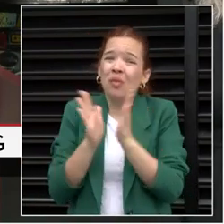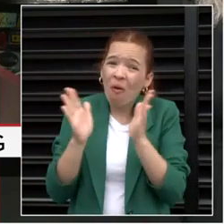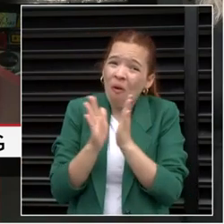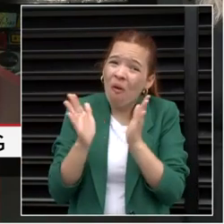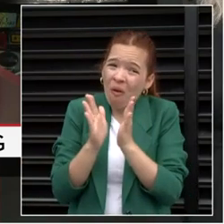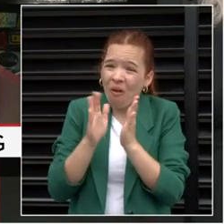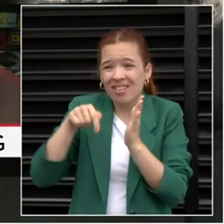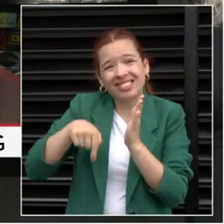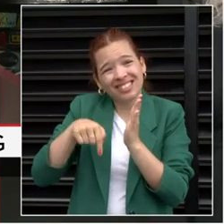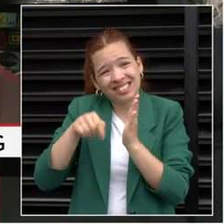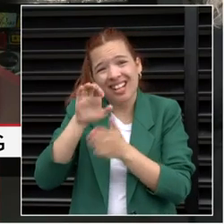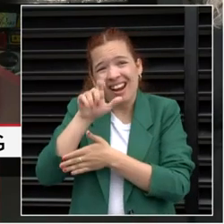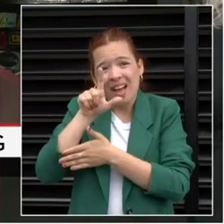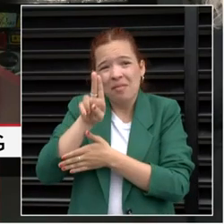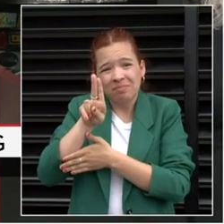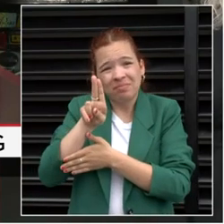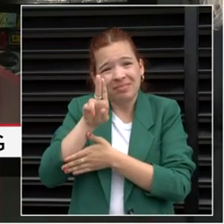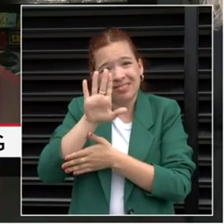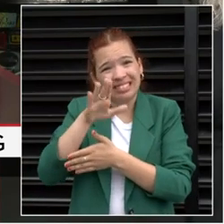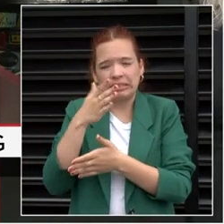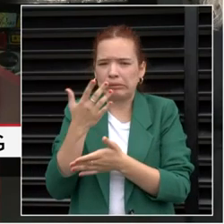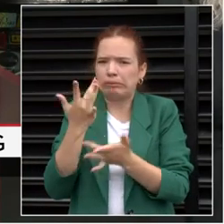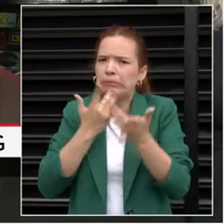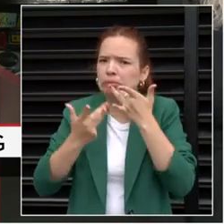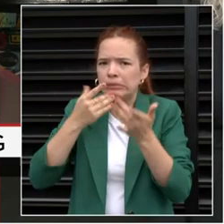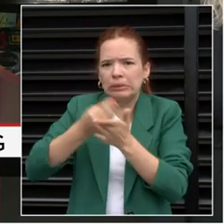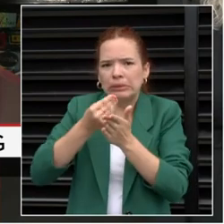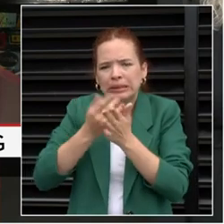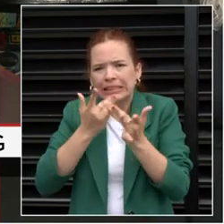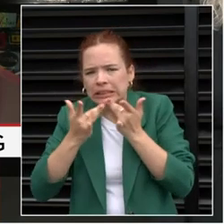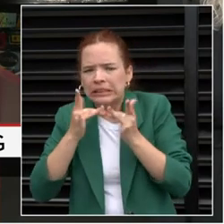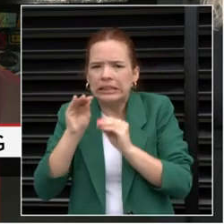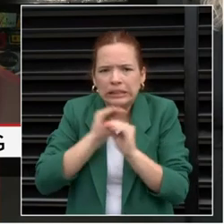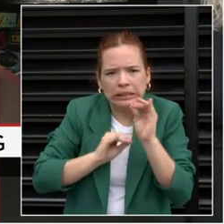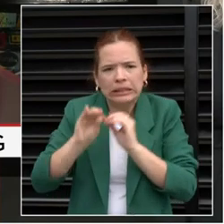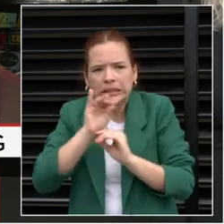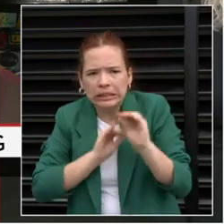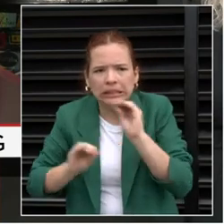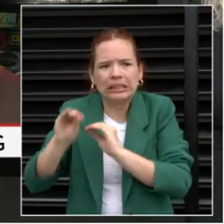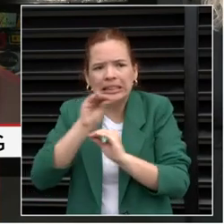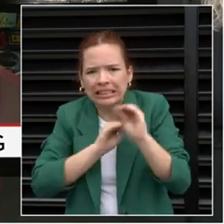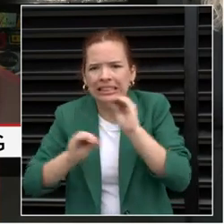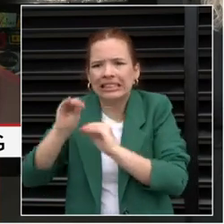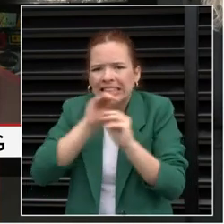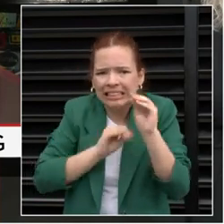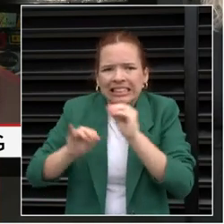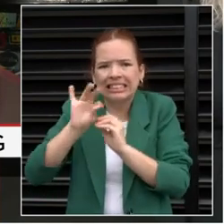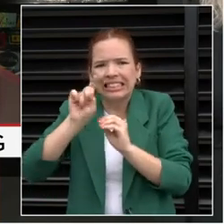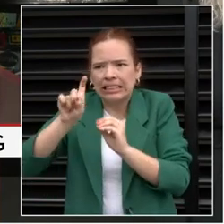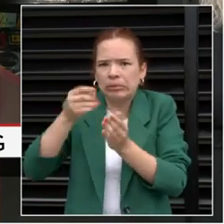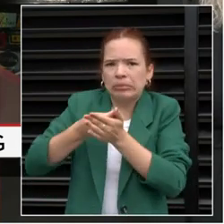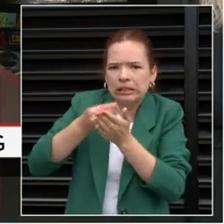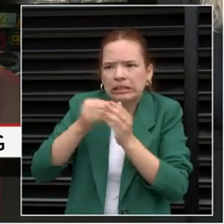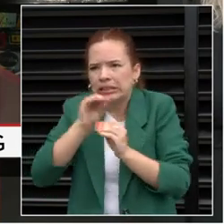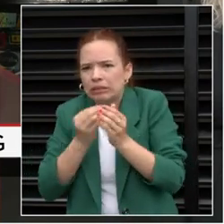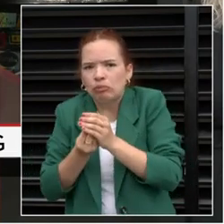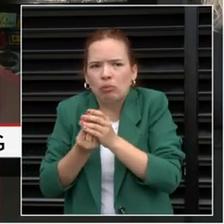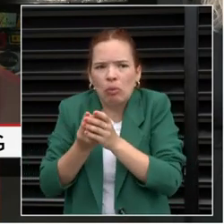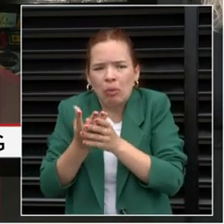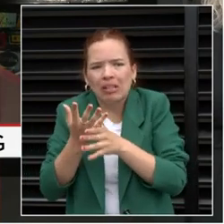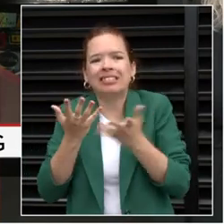As a promoter, we needed to have a small club to do bands when they first started out, so we made a deal with Dodie,